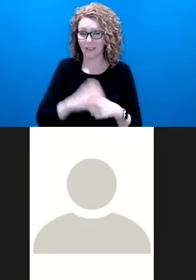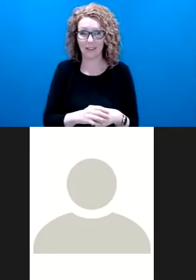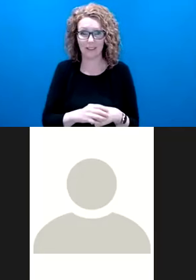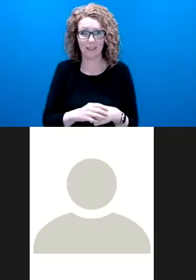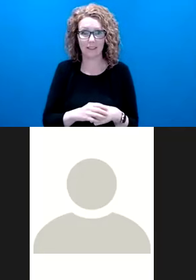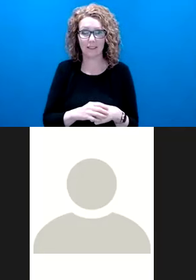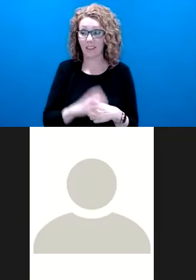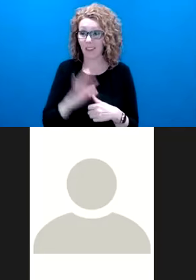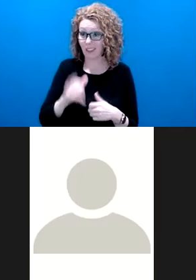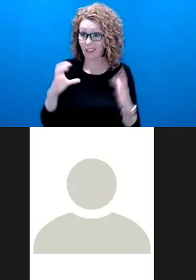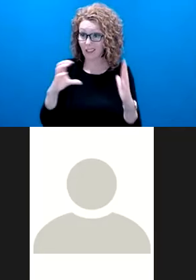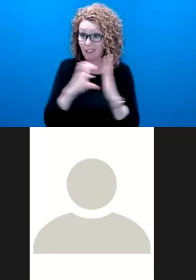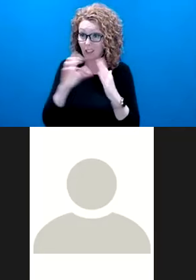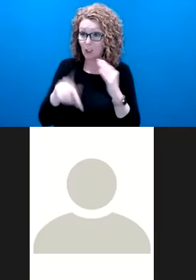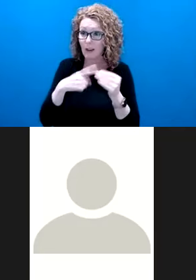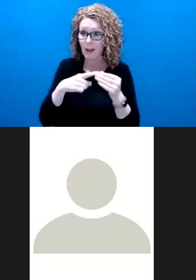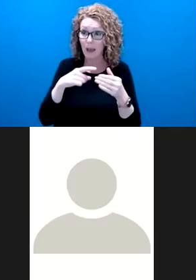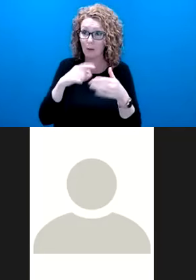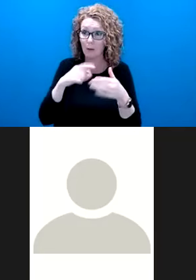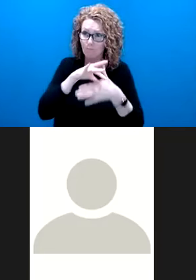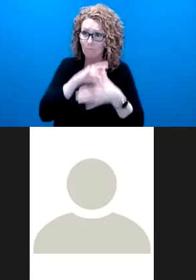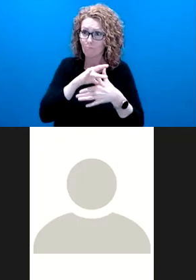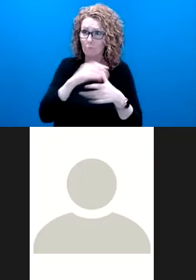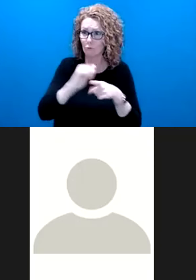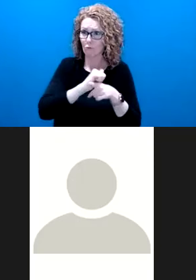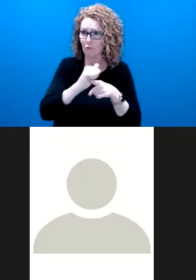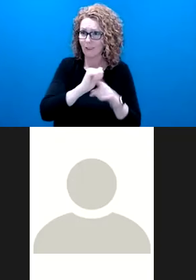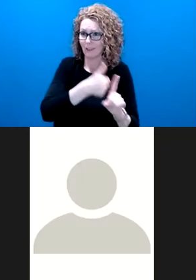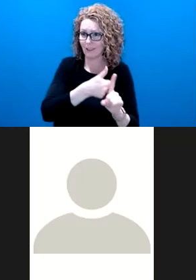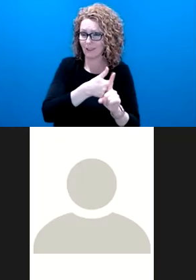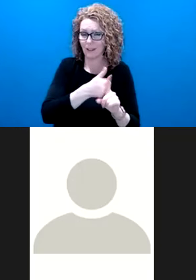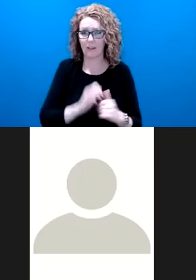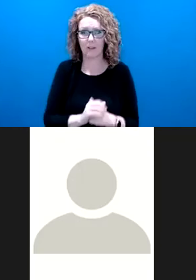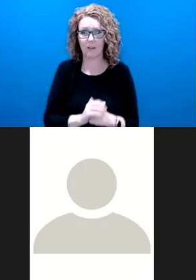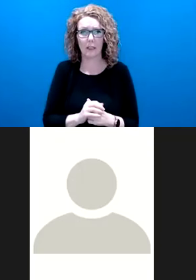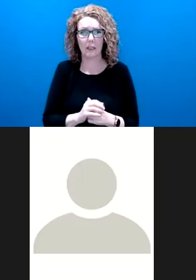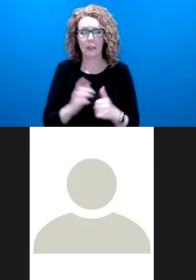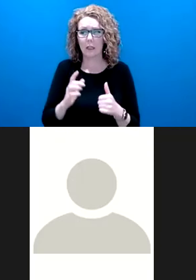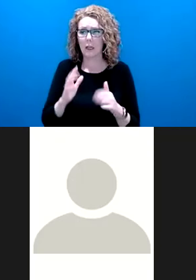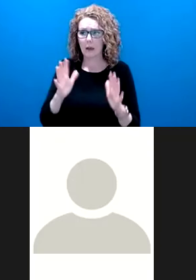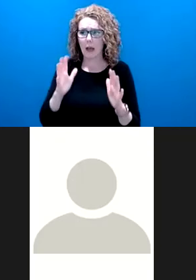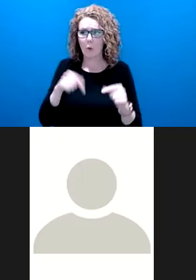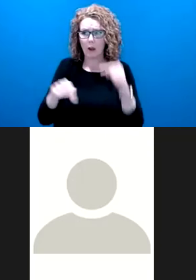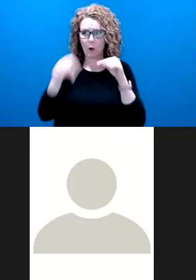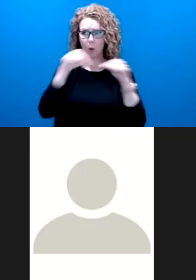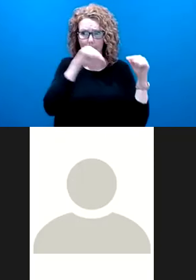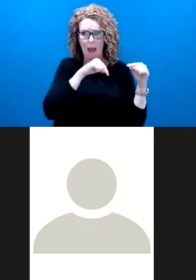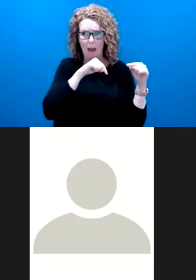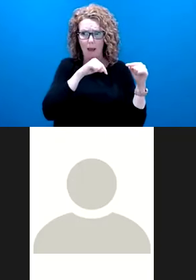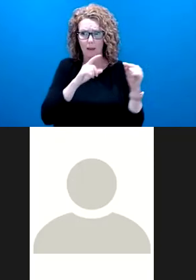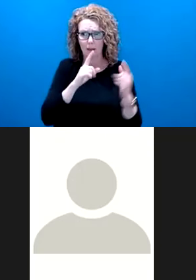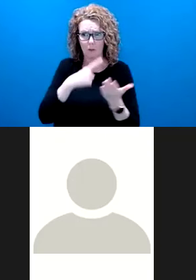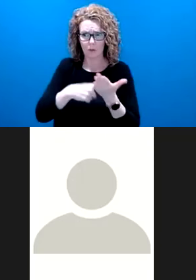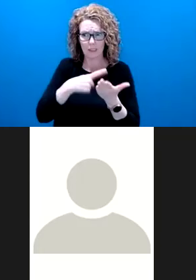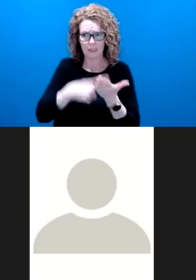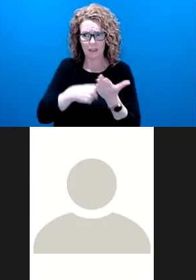training. But I wanted to go back up and ask about the hours. So there's been